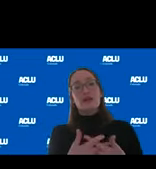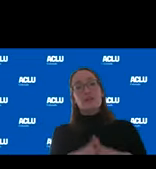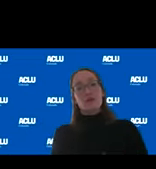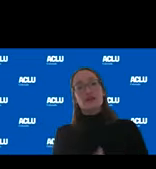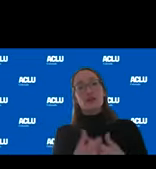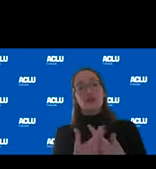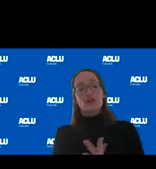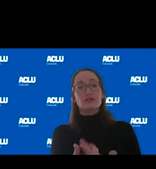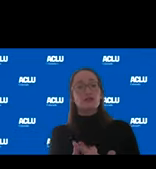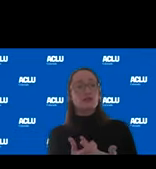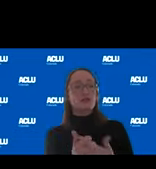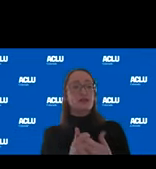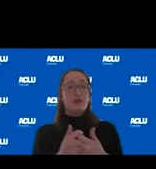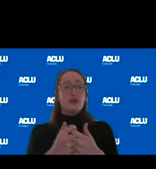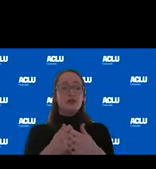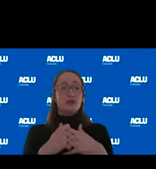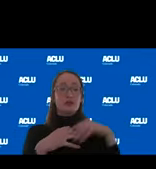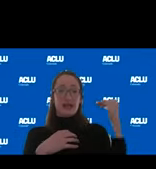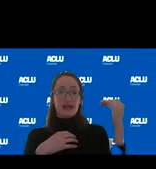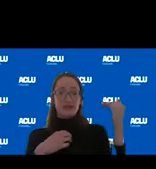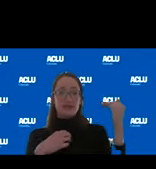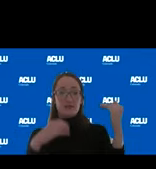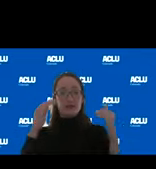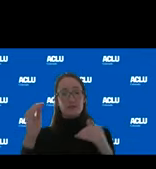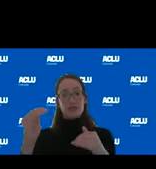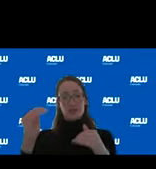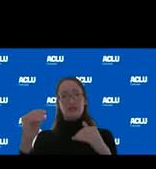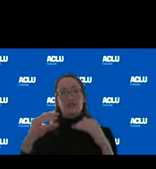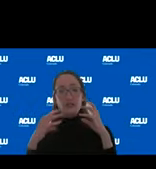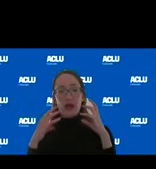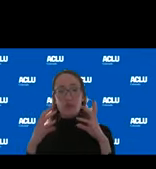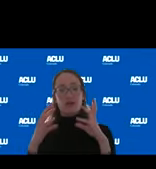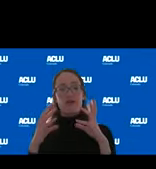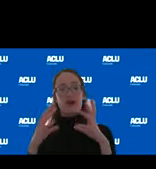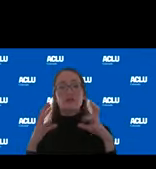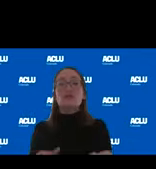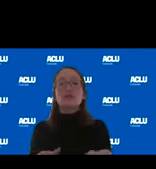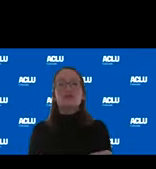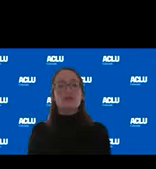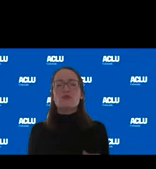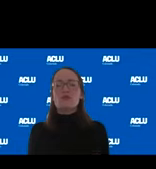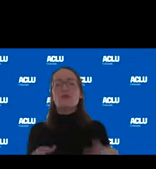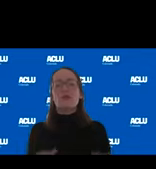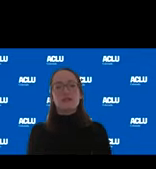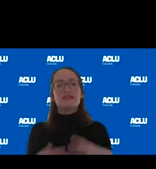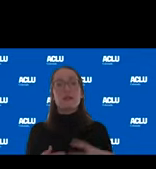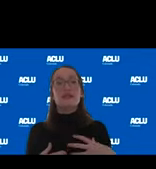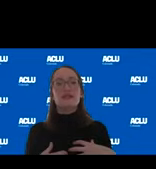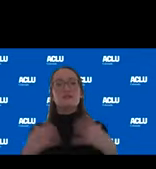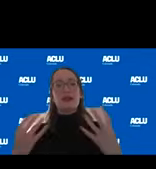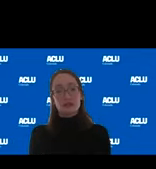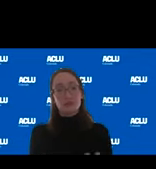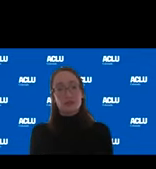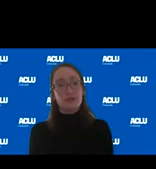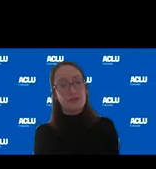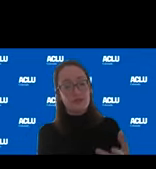very important if our goal is to increase access and participation is to help clarify locally what's going on locally, because that really